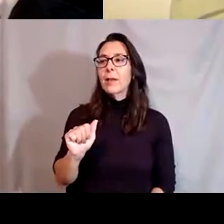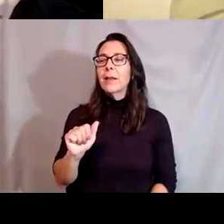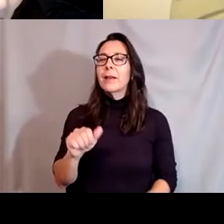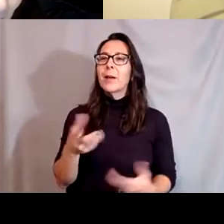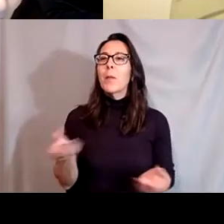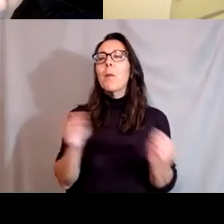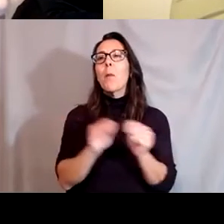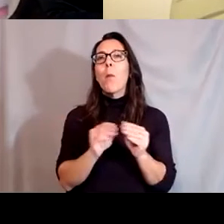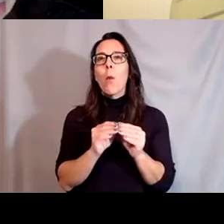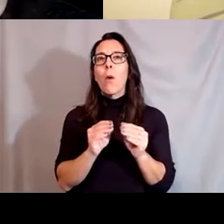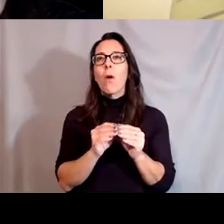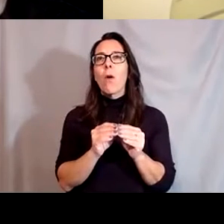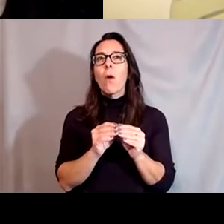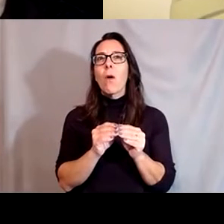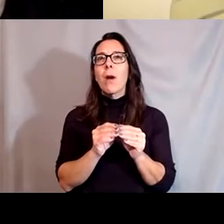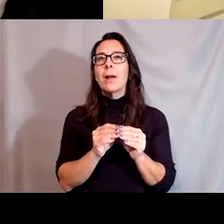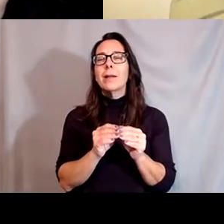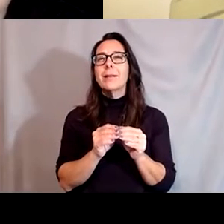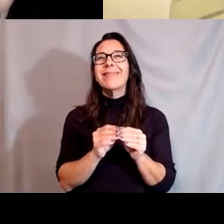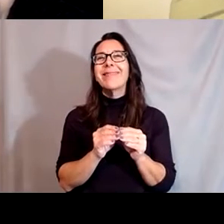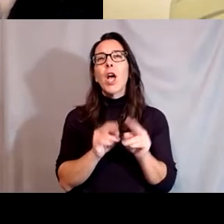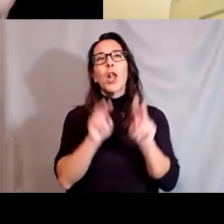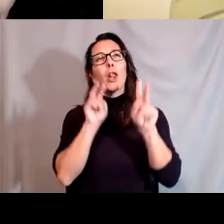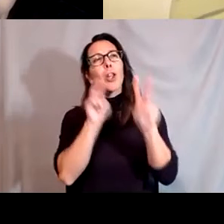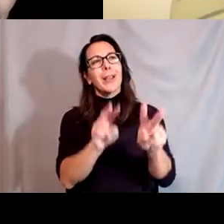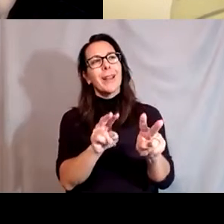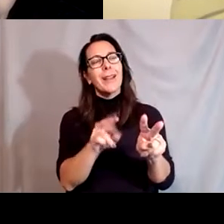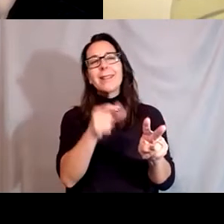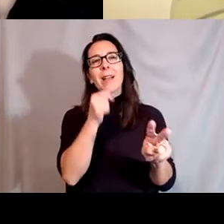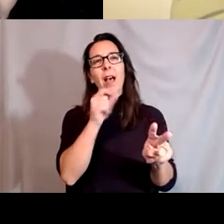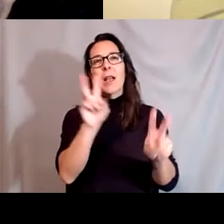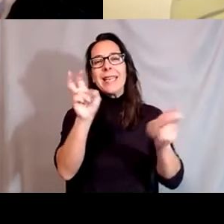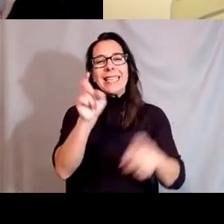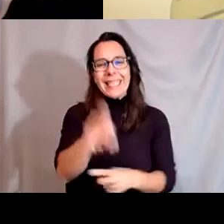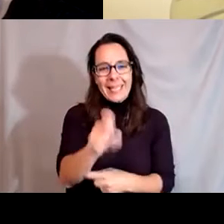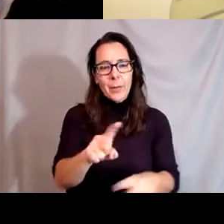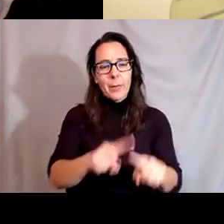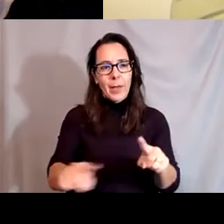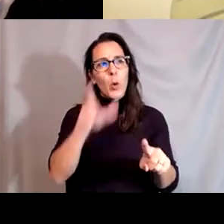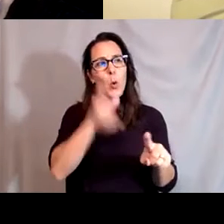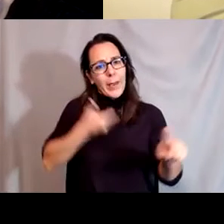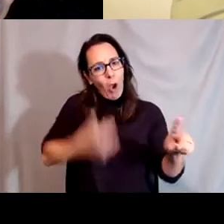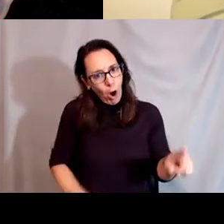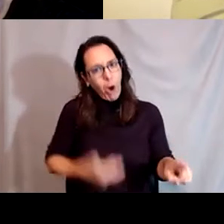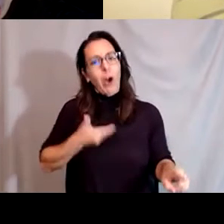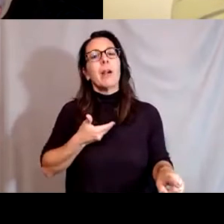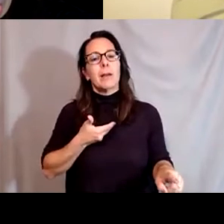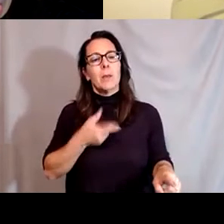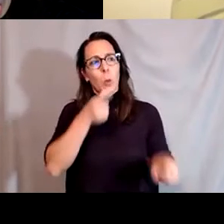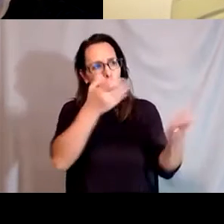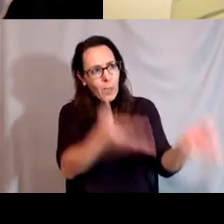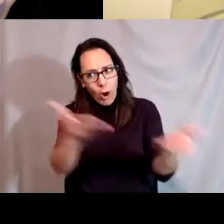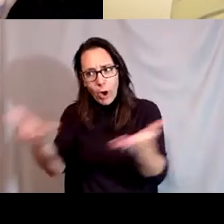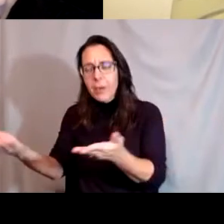less as being less of a need and more of just how we are, then I think things will start to open up and be